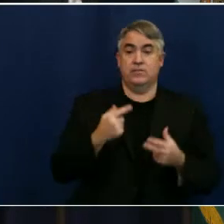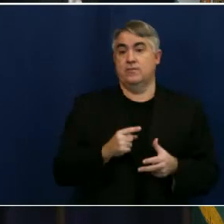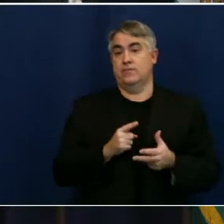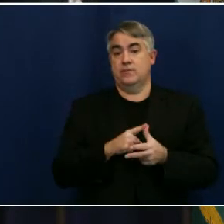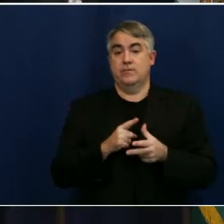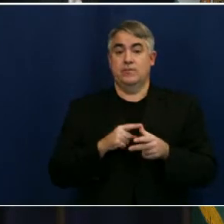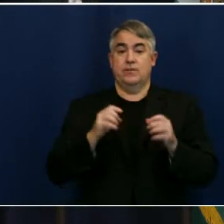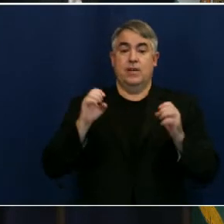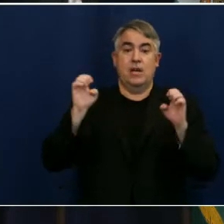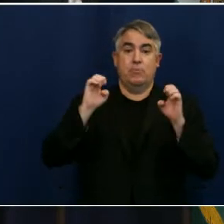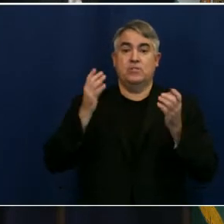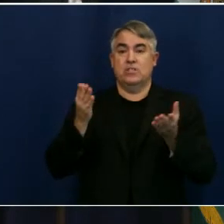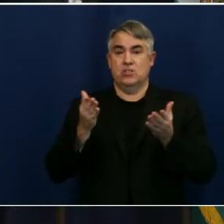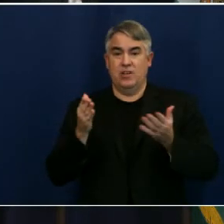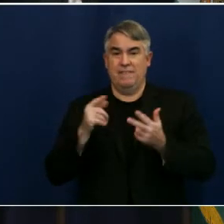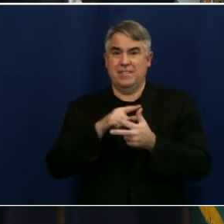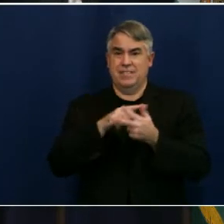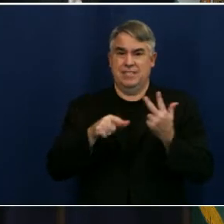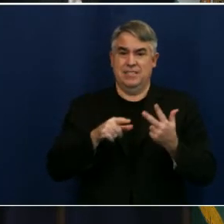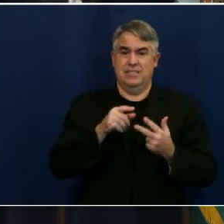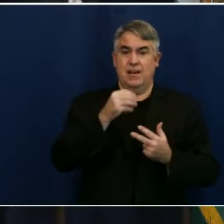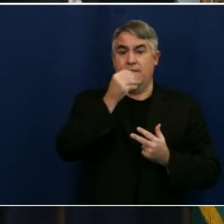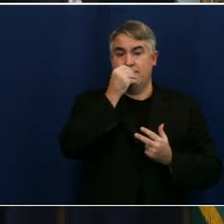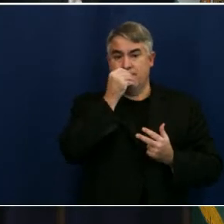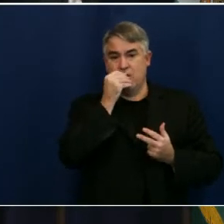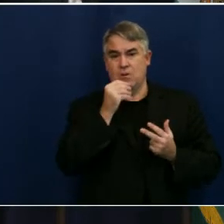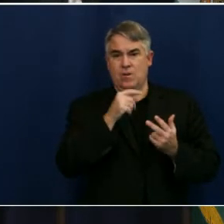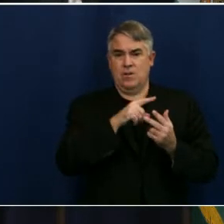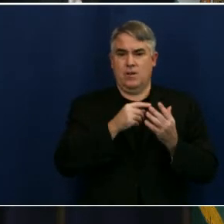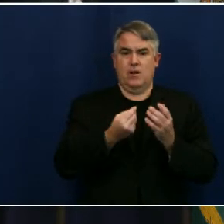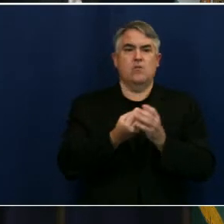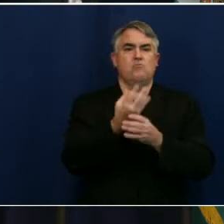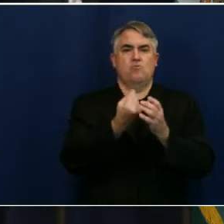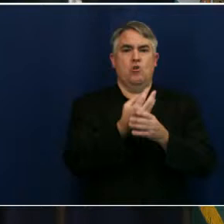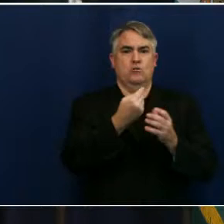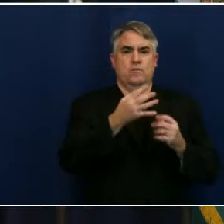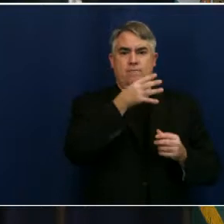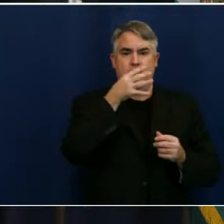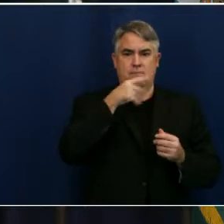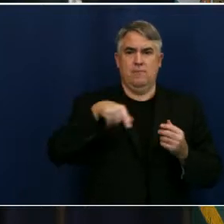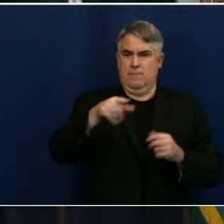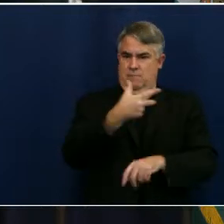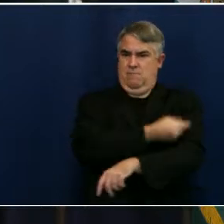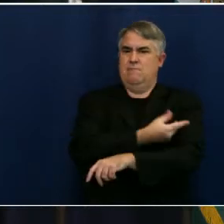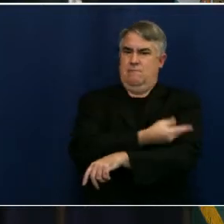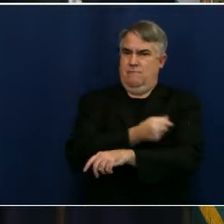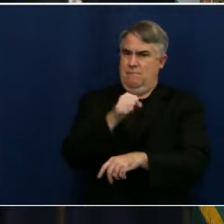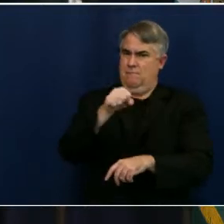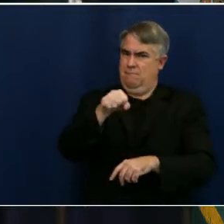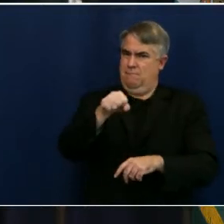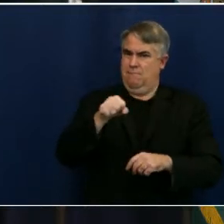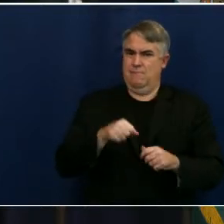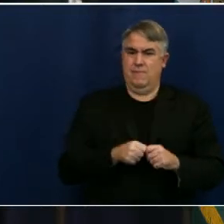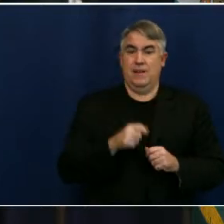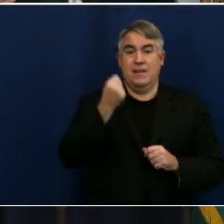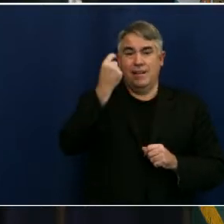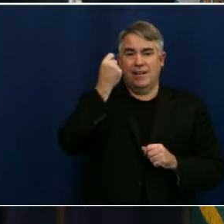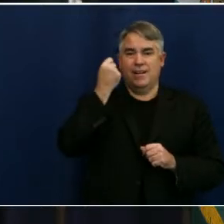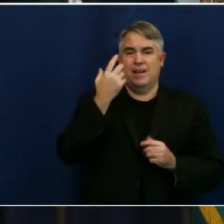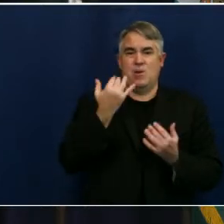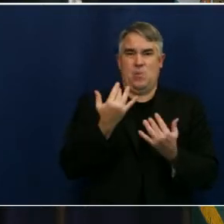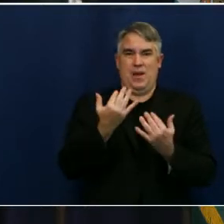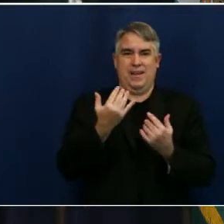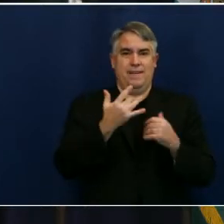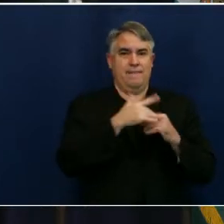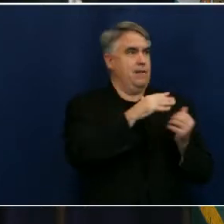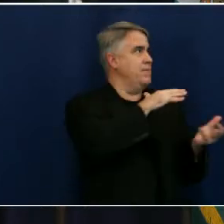those groups vaccinated as well. But it all is contingent on the availability of a vaccine. So we will stay